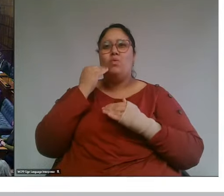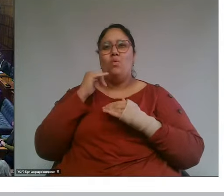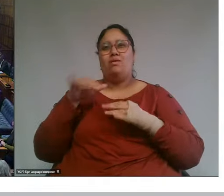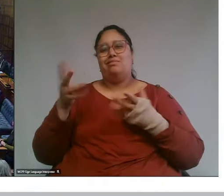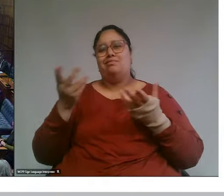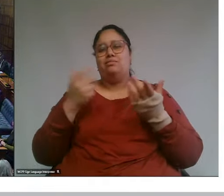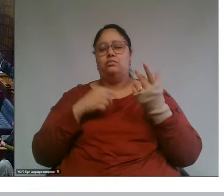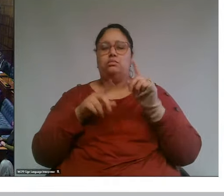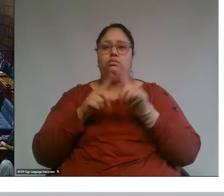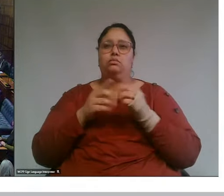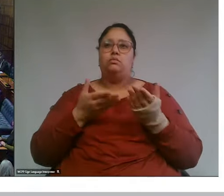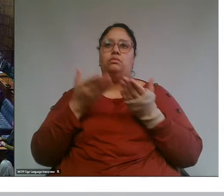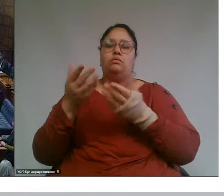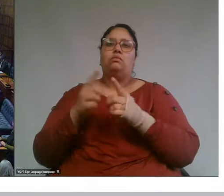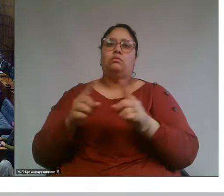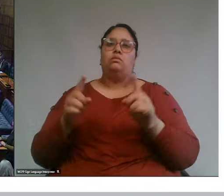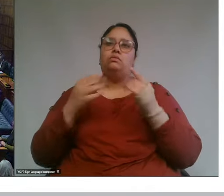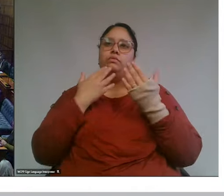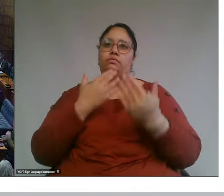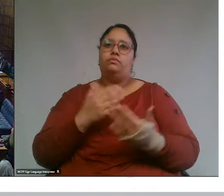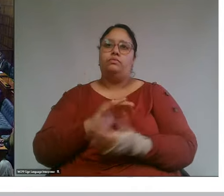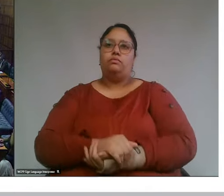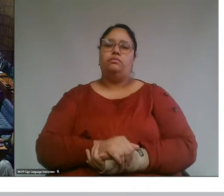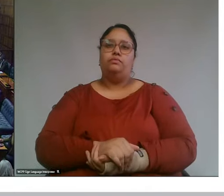hand over to to the department thank